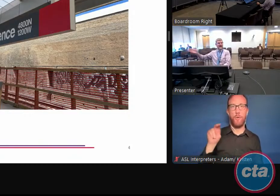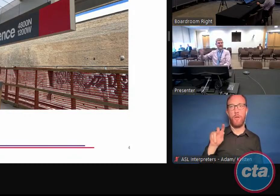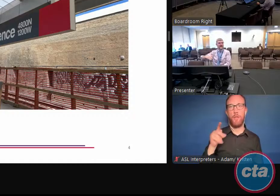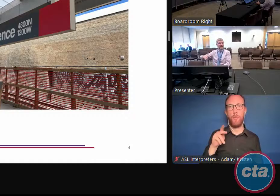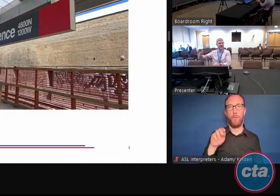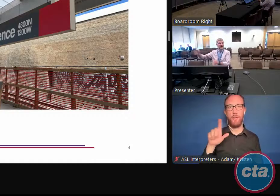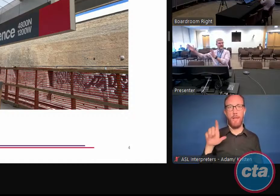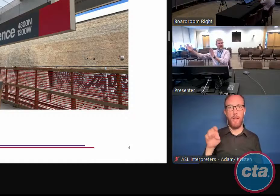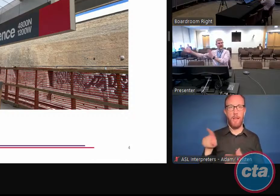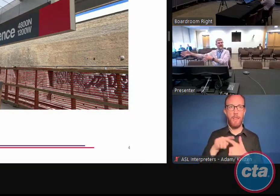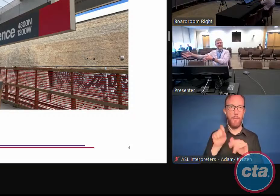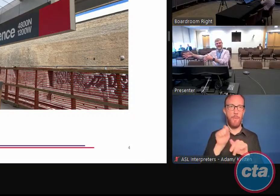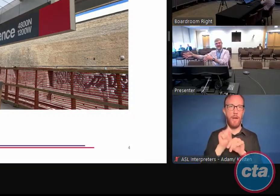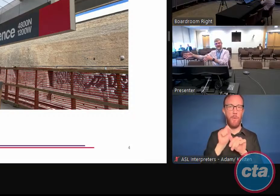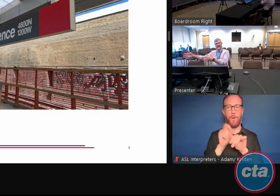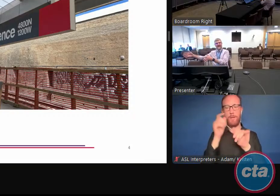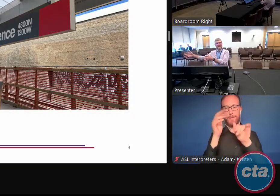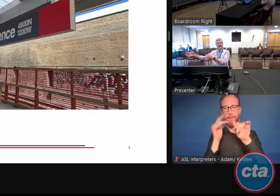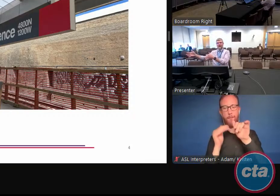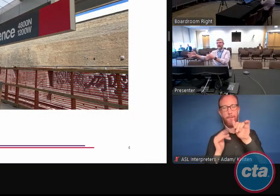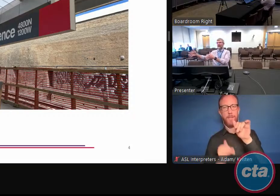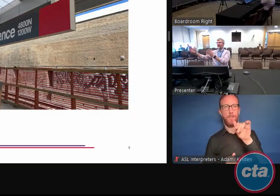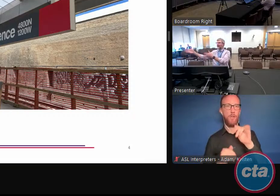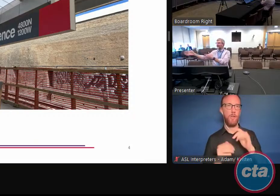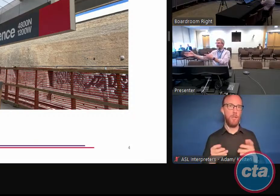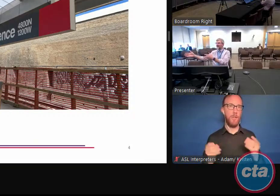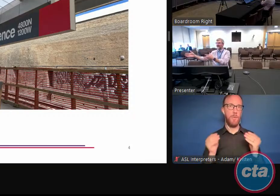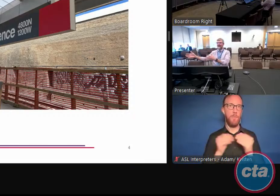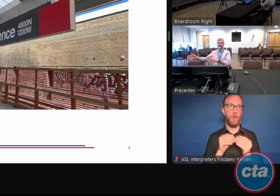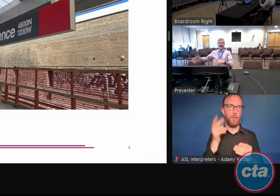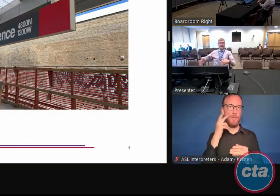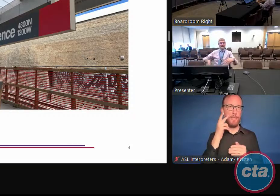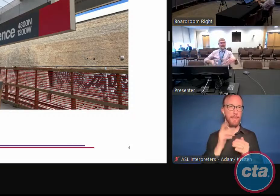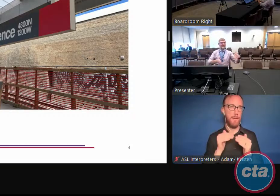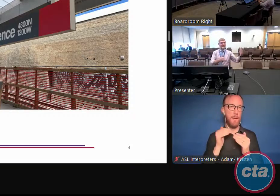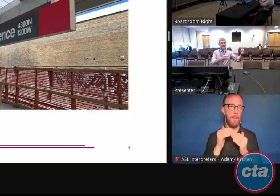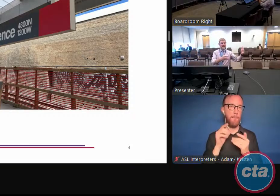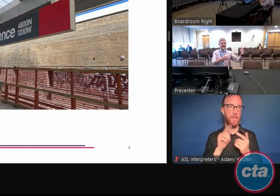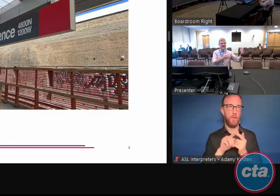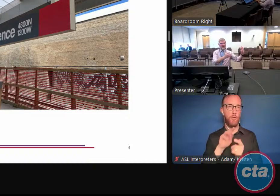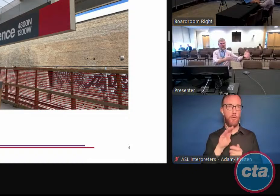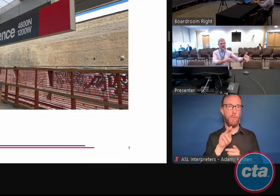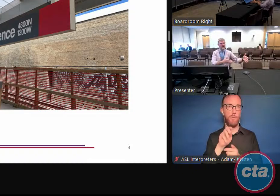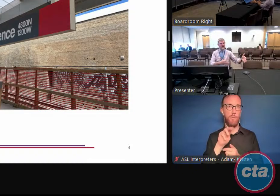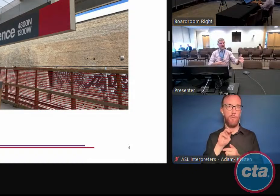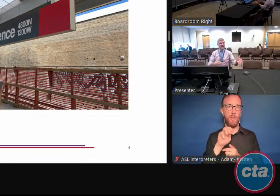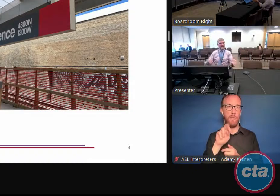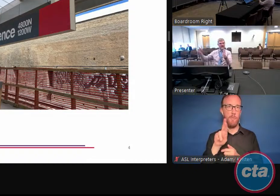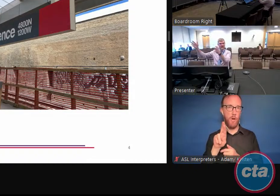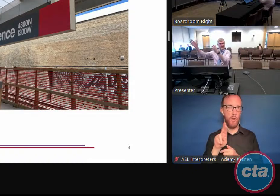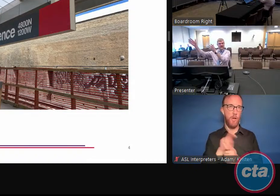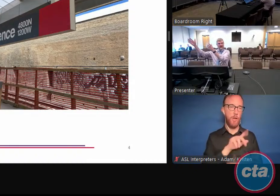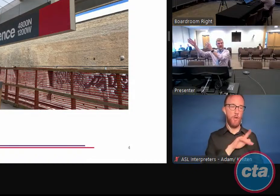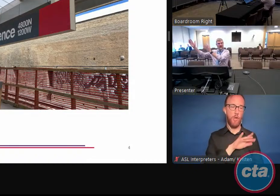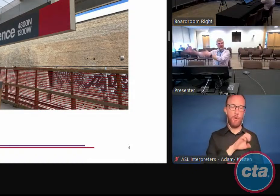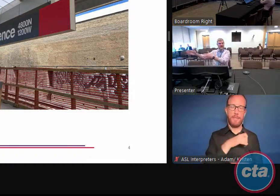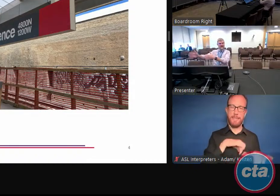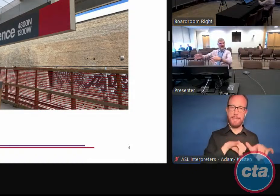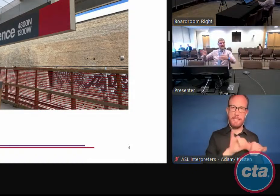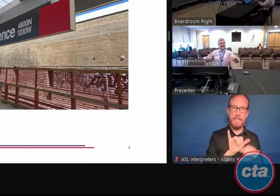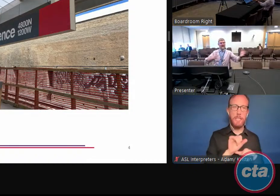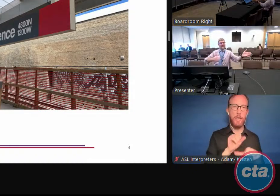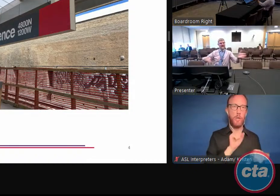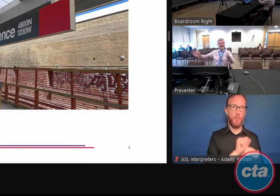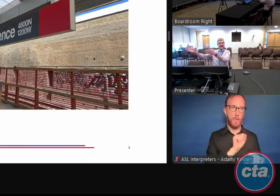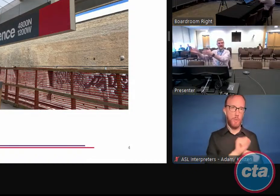working south. So the farthest along stations, as you see these photos, will be the Bryn Mawr stations. The least developed stations are Lawrence, because the crews have kind of worked north to